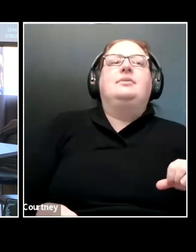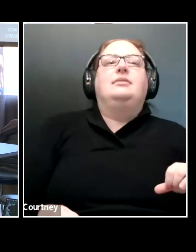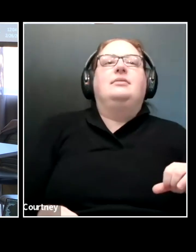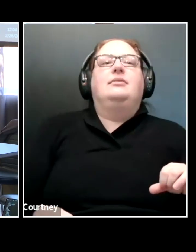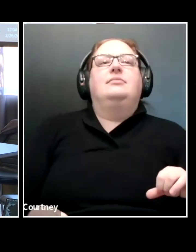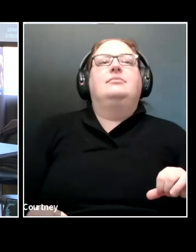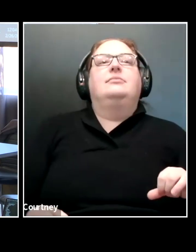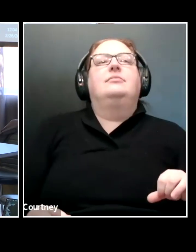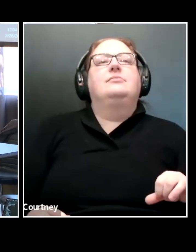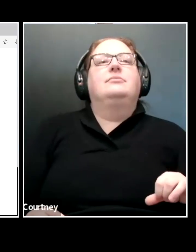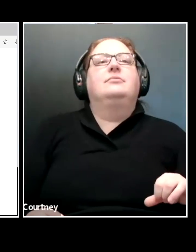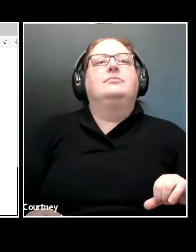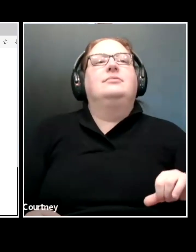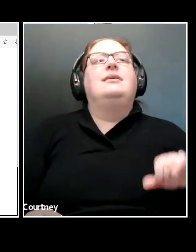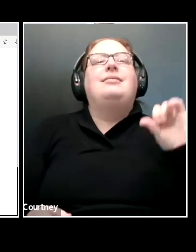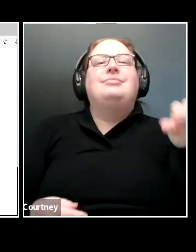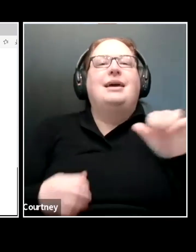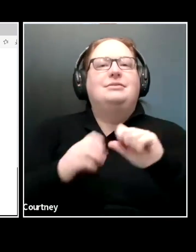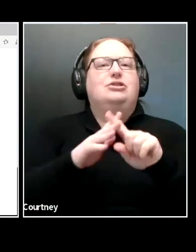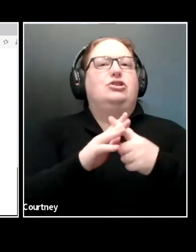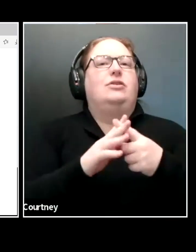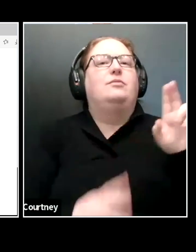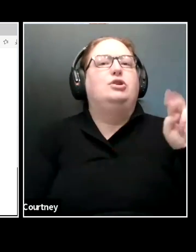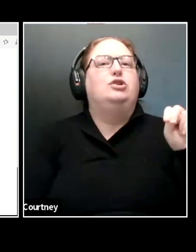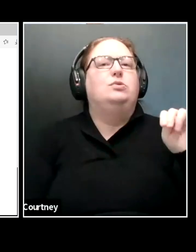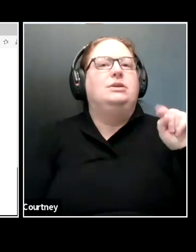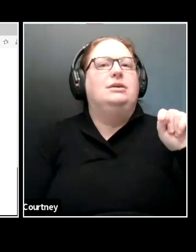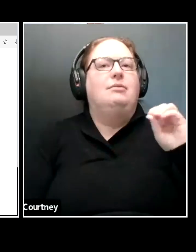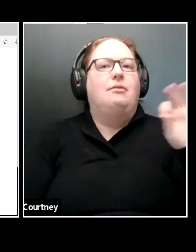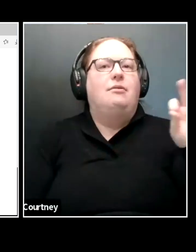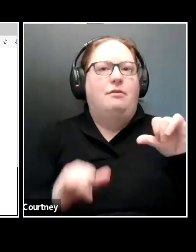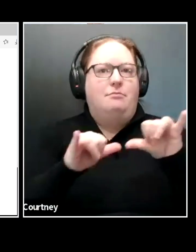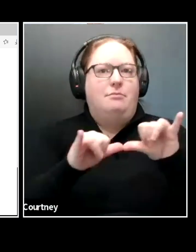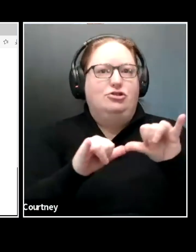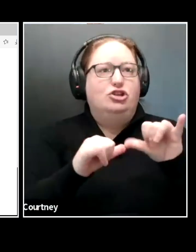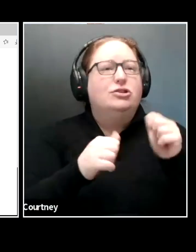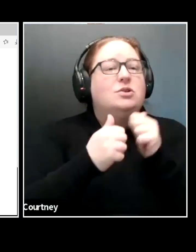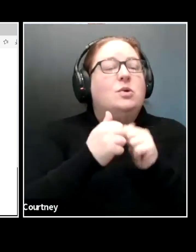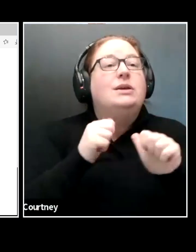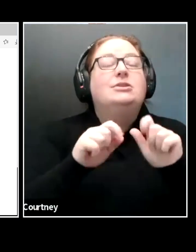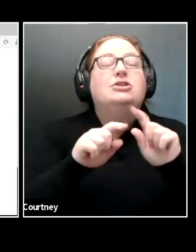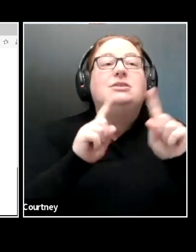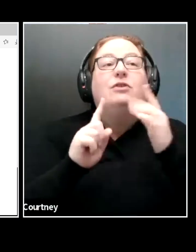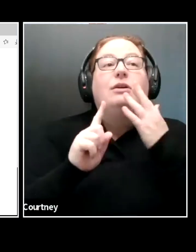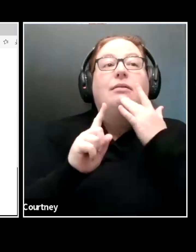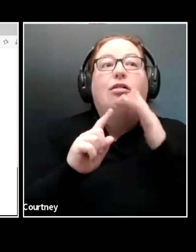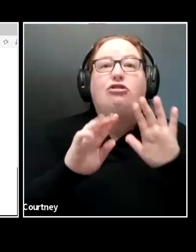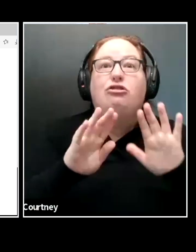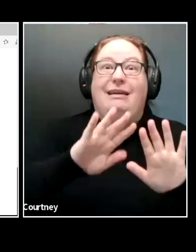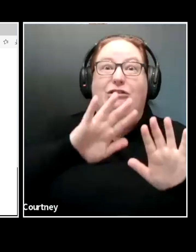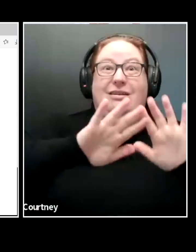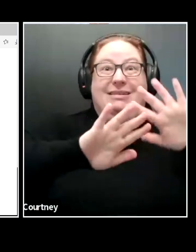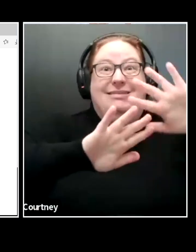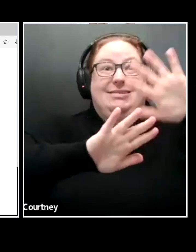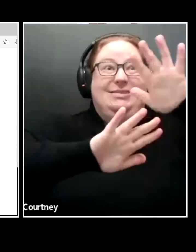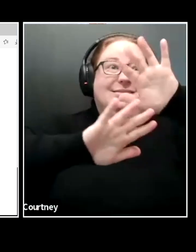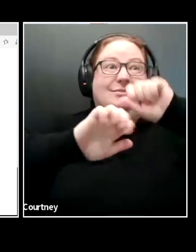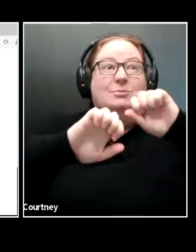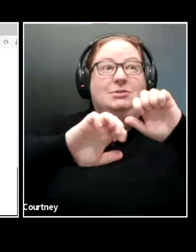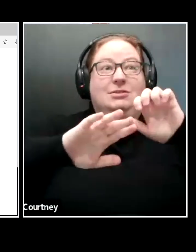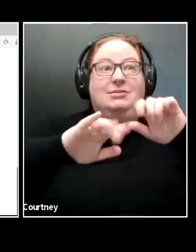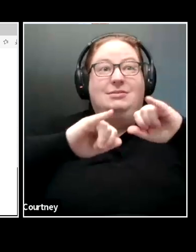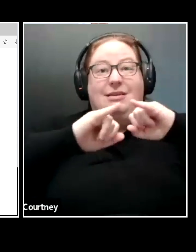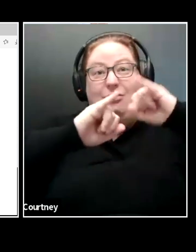starting from the unit of measure. So each one of those different colored areas with outlines are